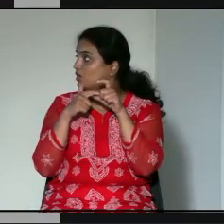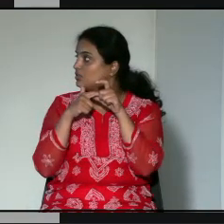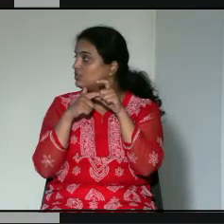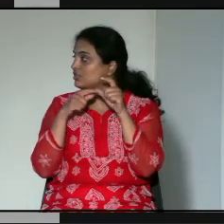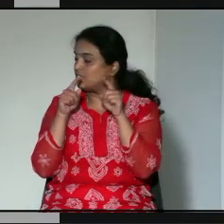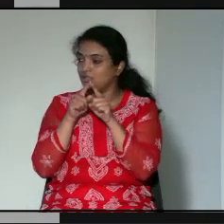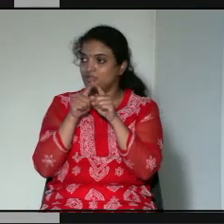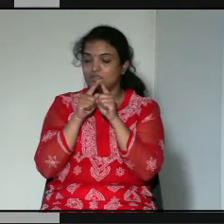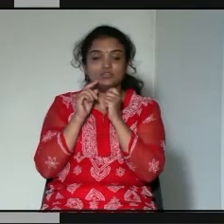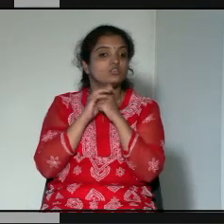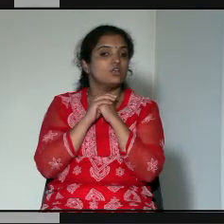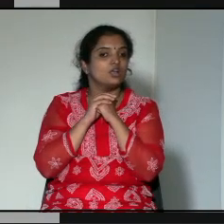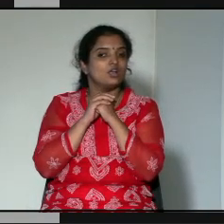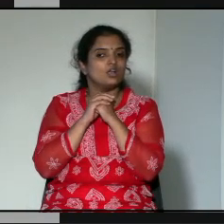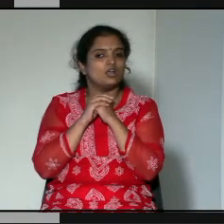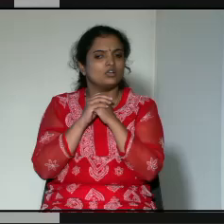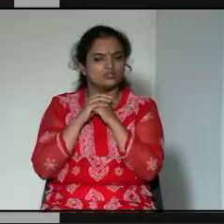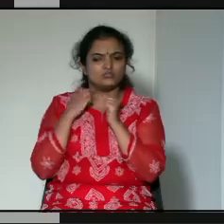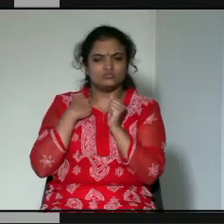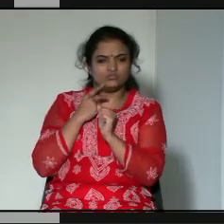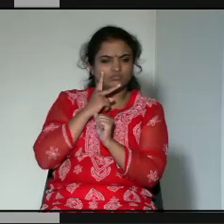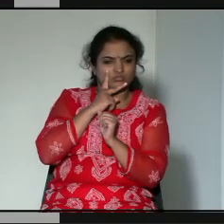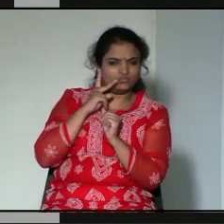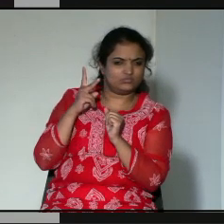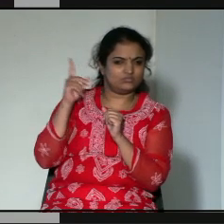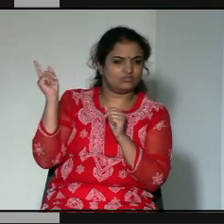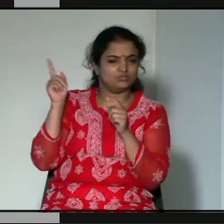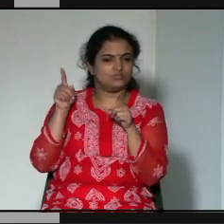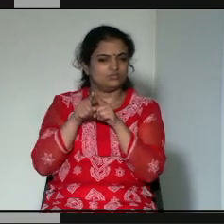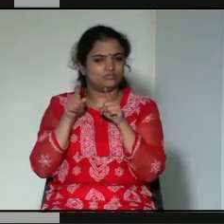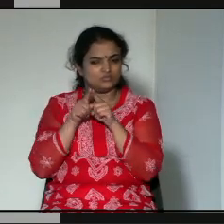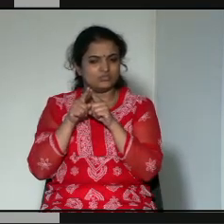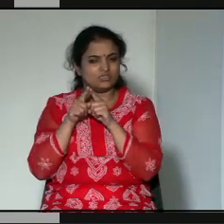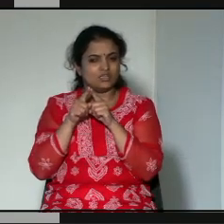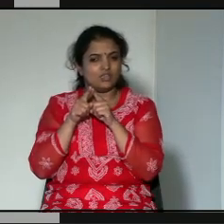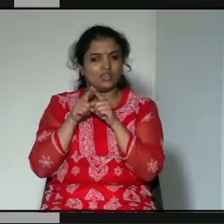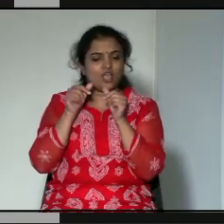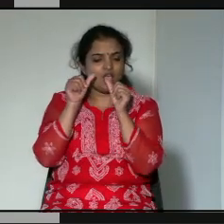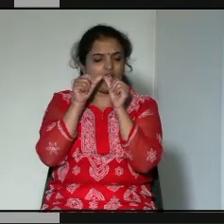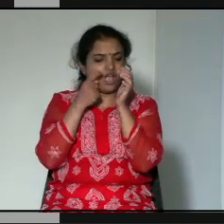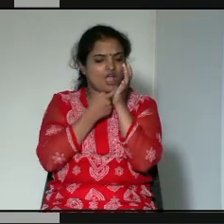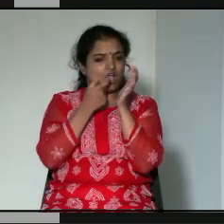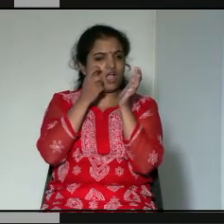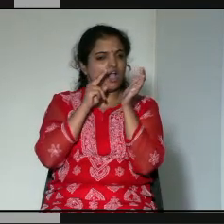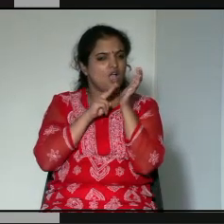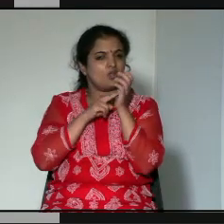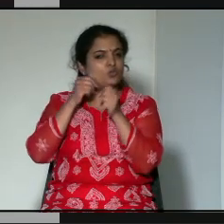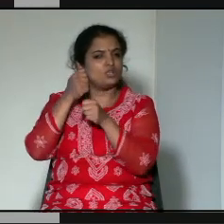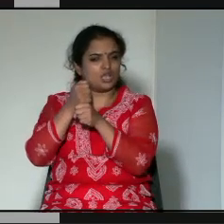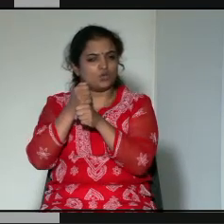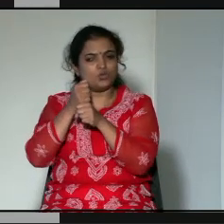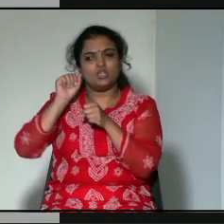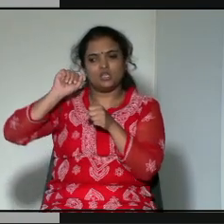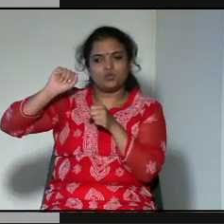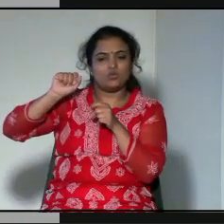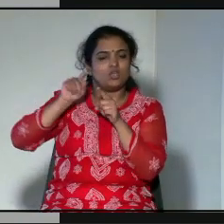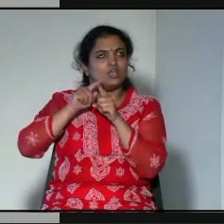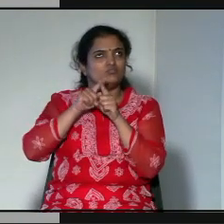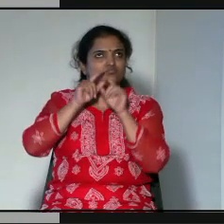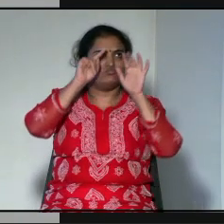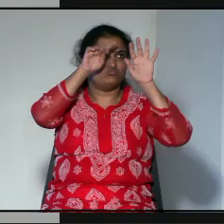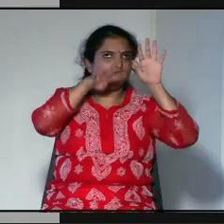it was blown up. We are also taken by Arun Ganguly through one of her largest exhibitions in